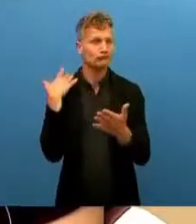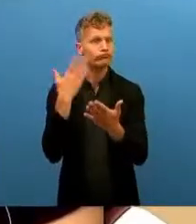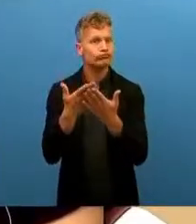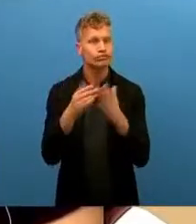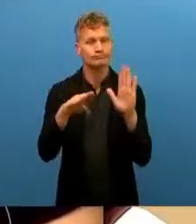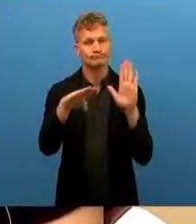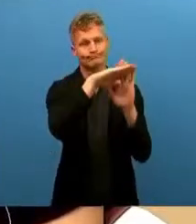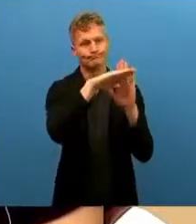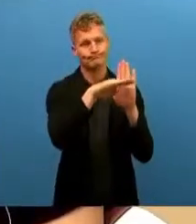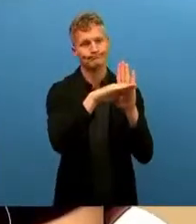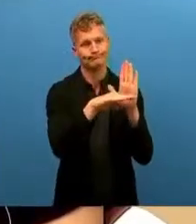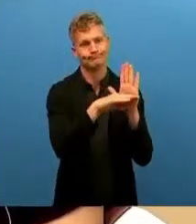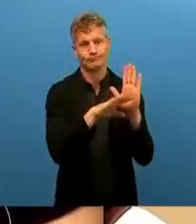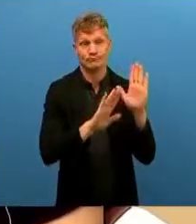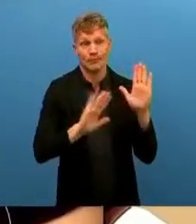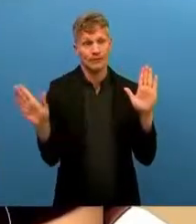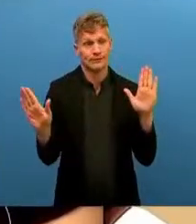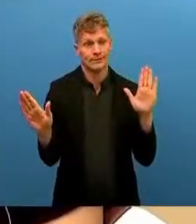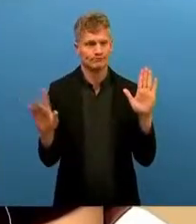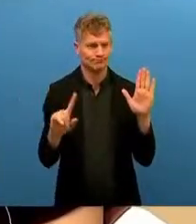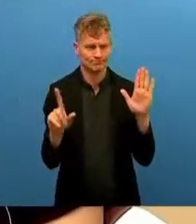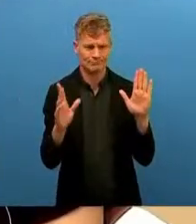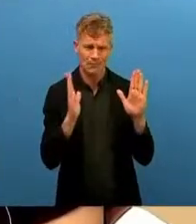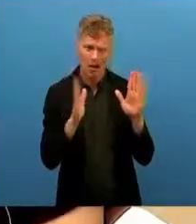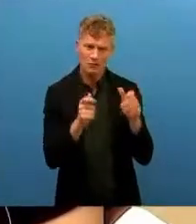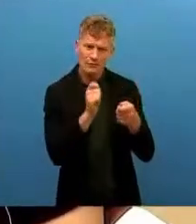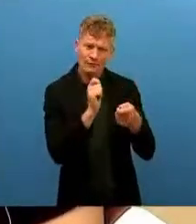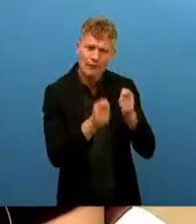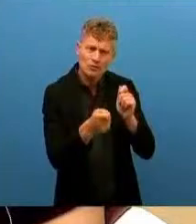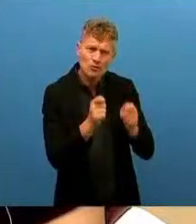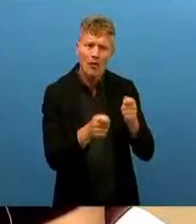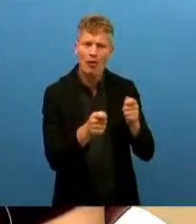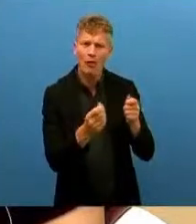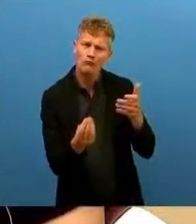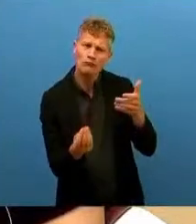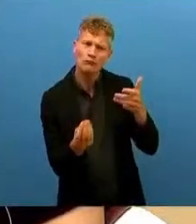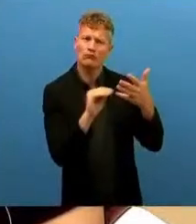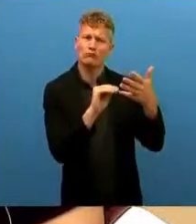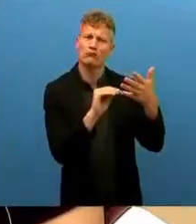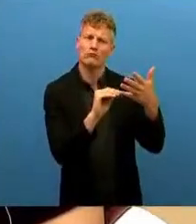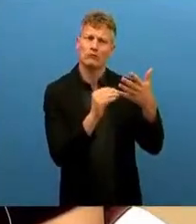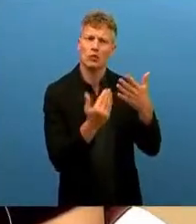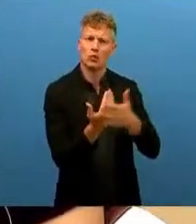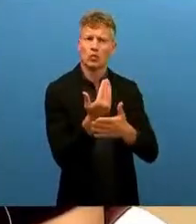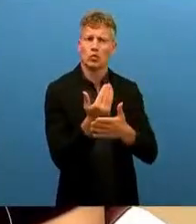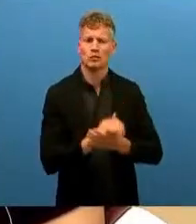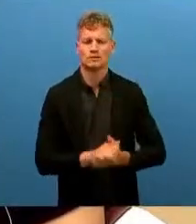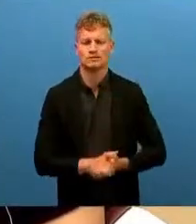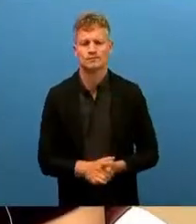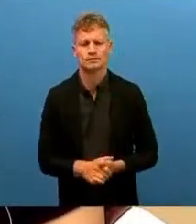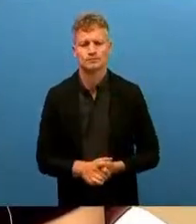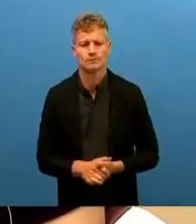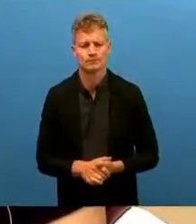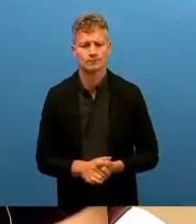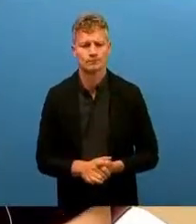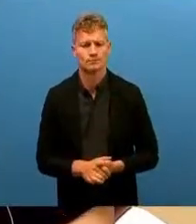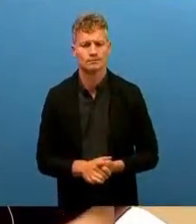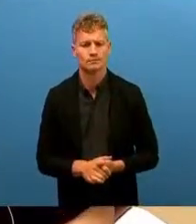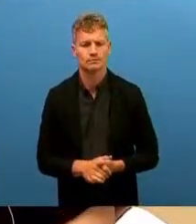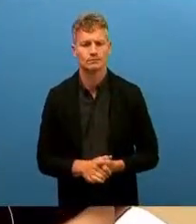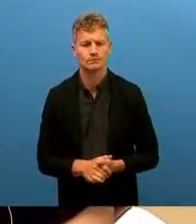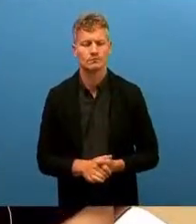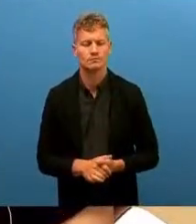advance this important work. The nation strongly believes that Indigenous peoples should lead the development of separate